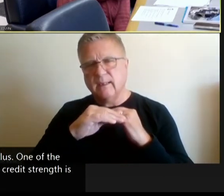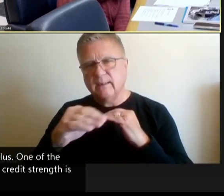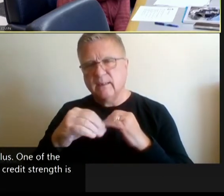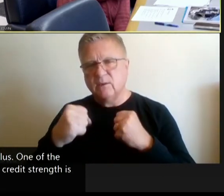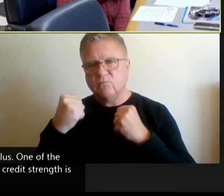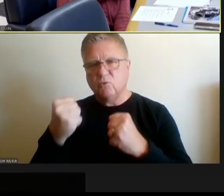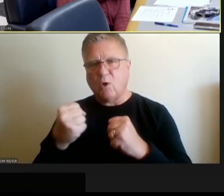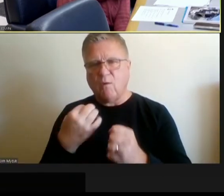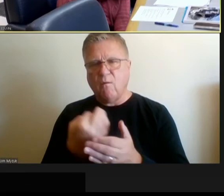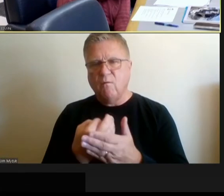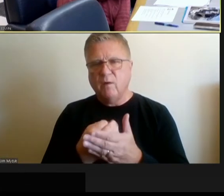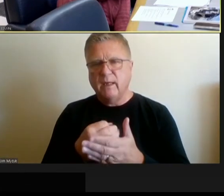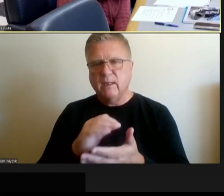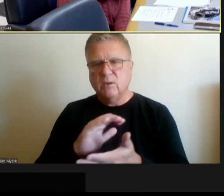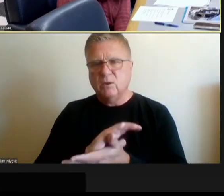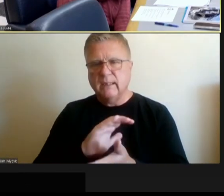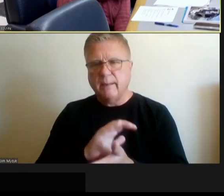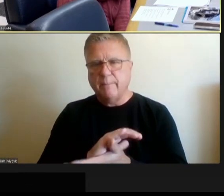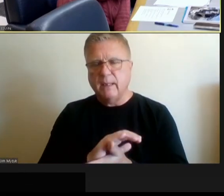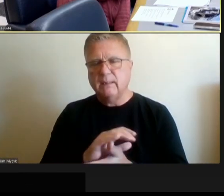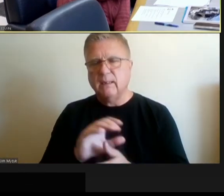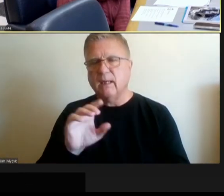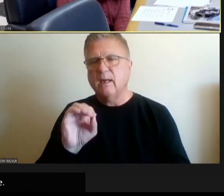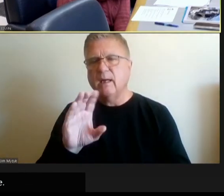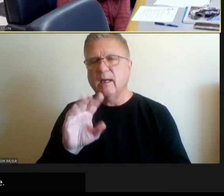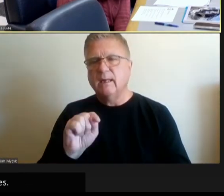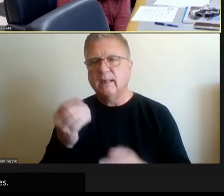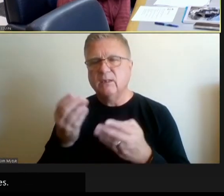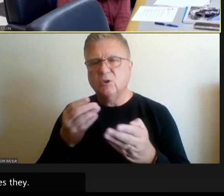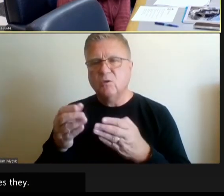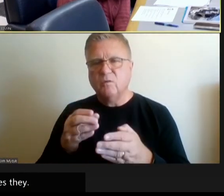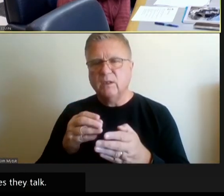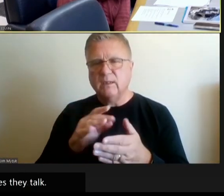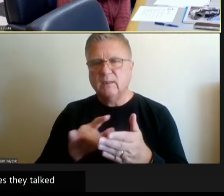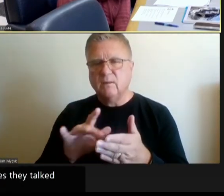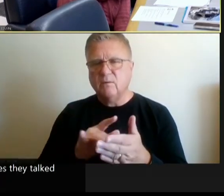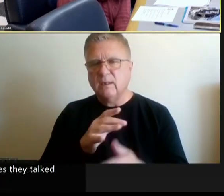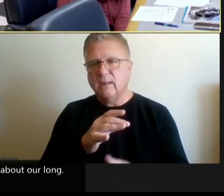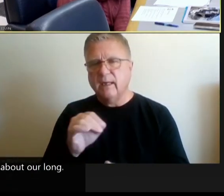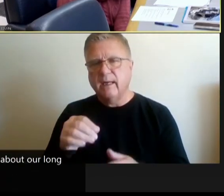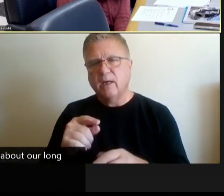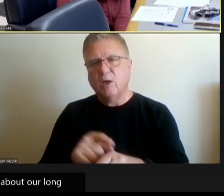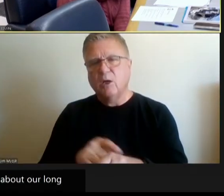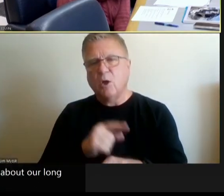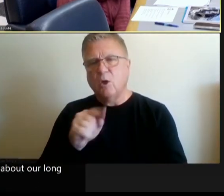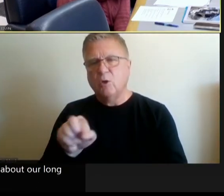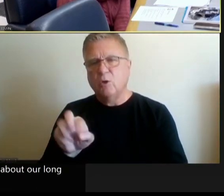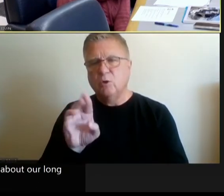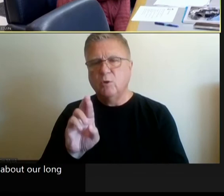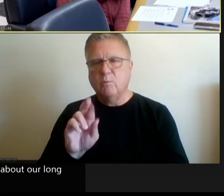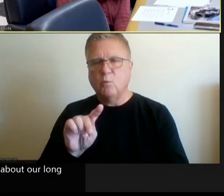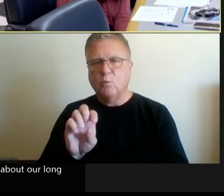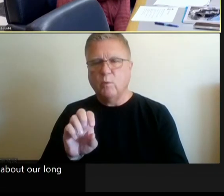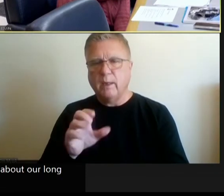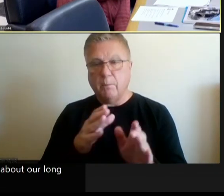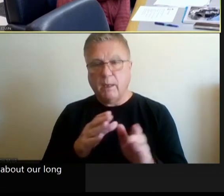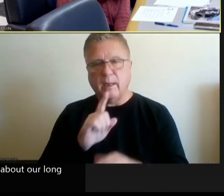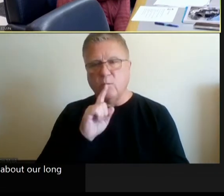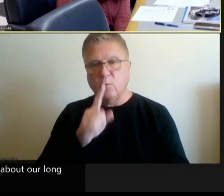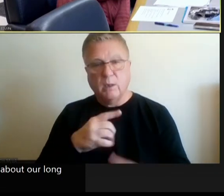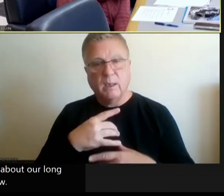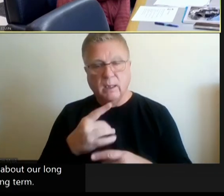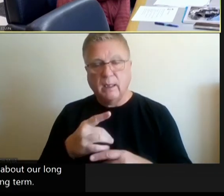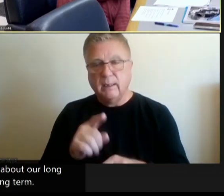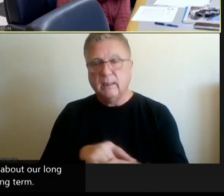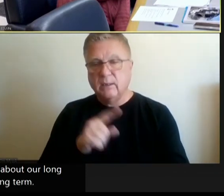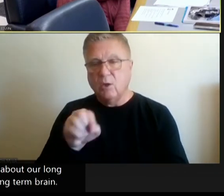financial statements, our debt service coverages. They talk about our long-term rate plan. They really like the